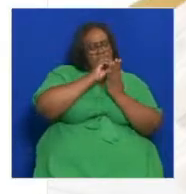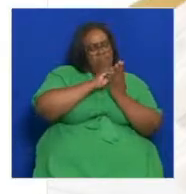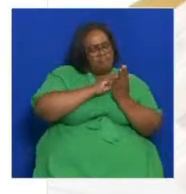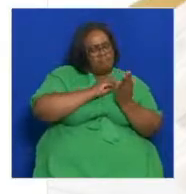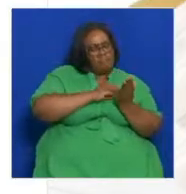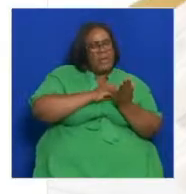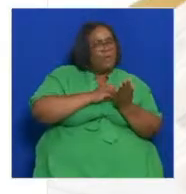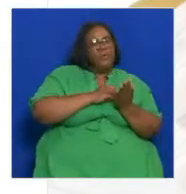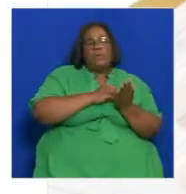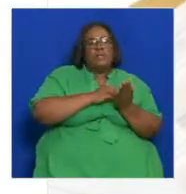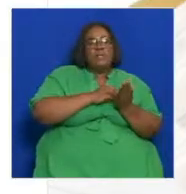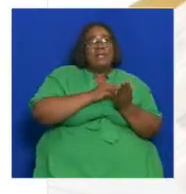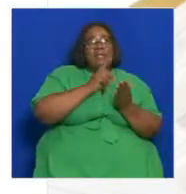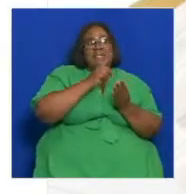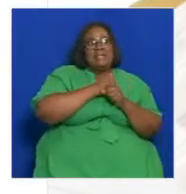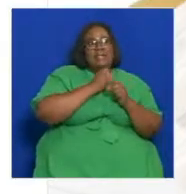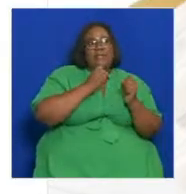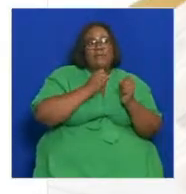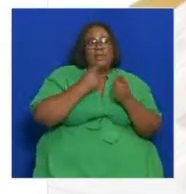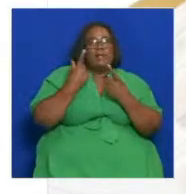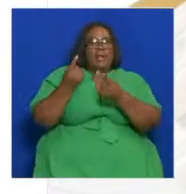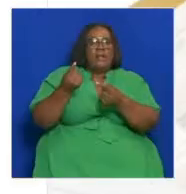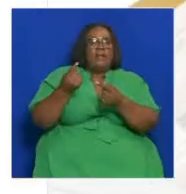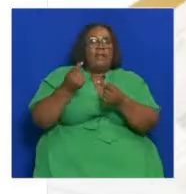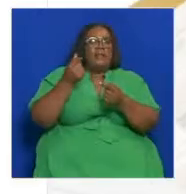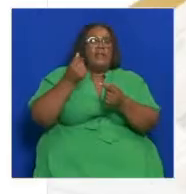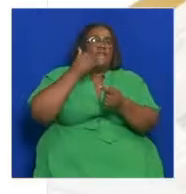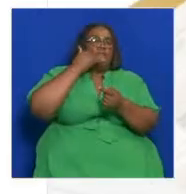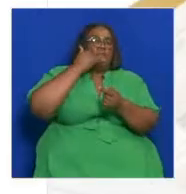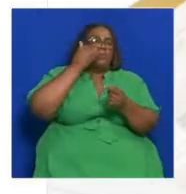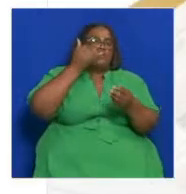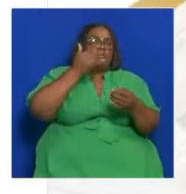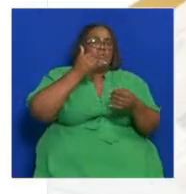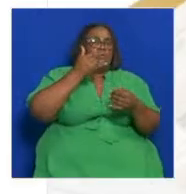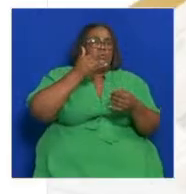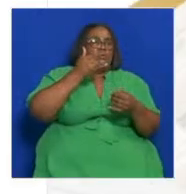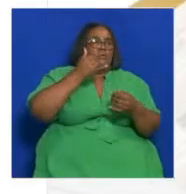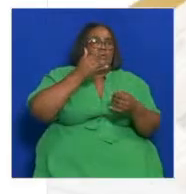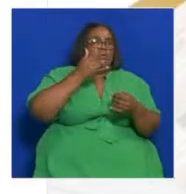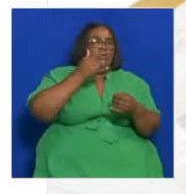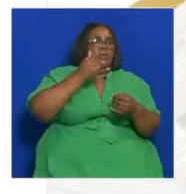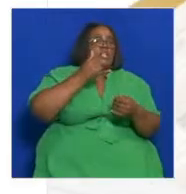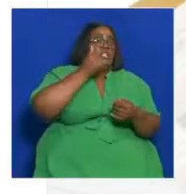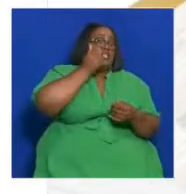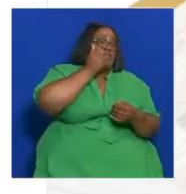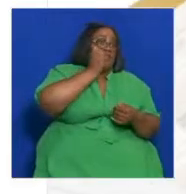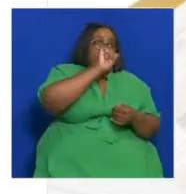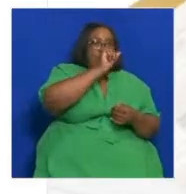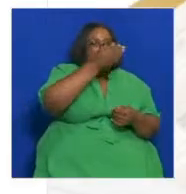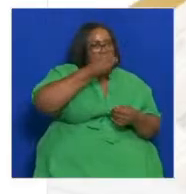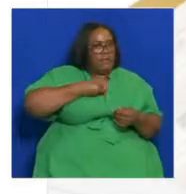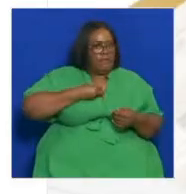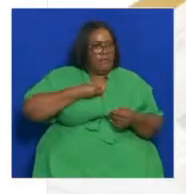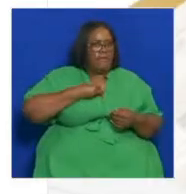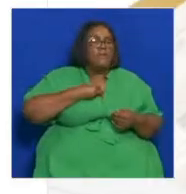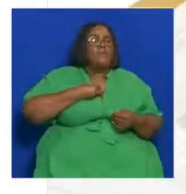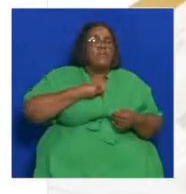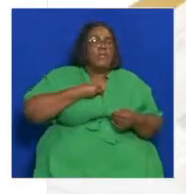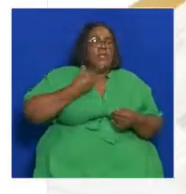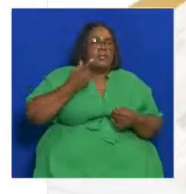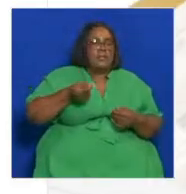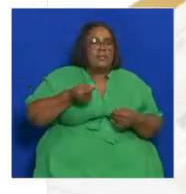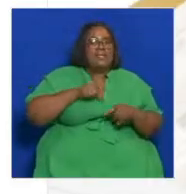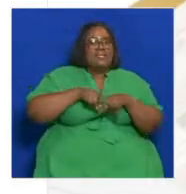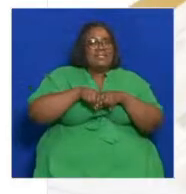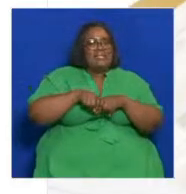cell phone and to take a polygraph test to demonstrate his innocence. I was tasked